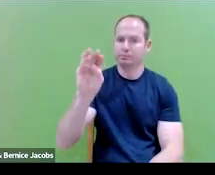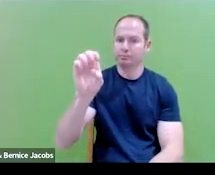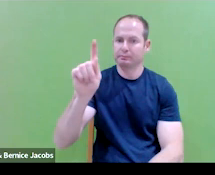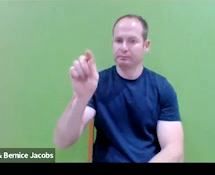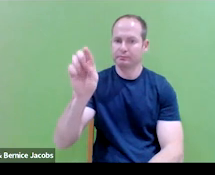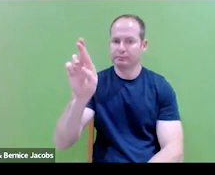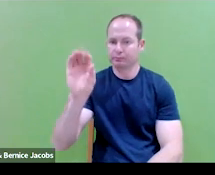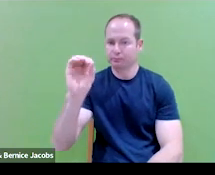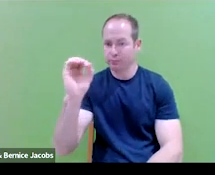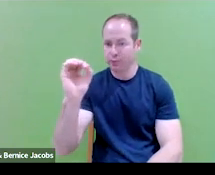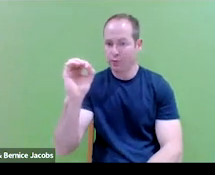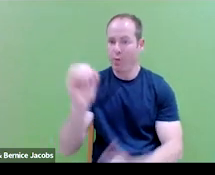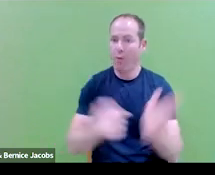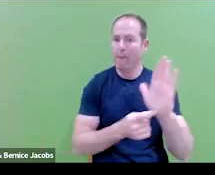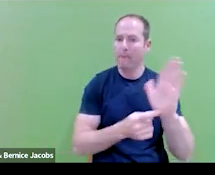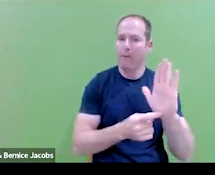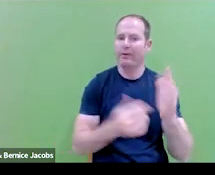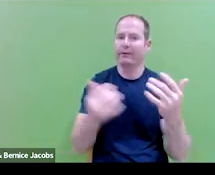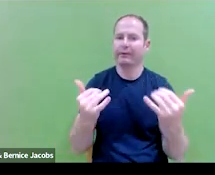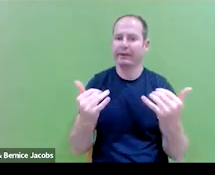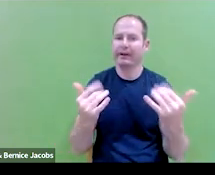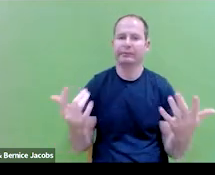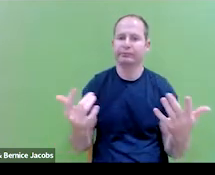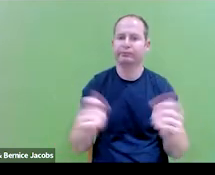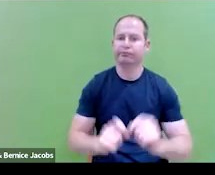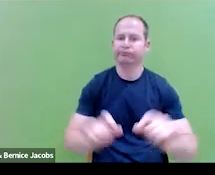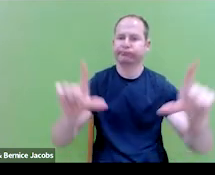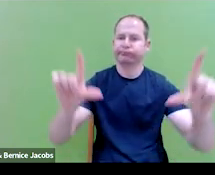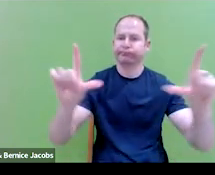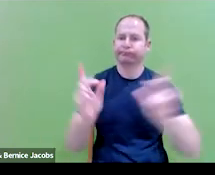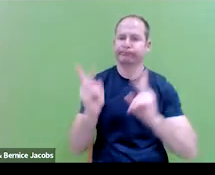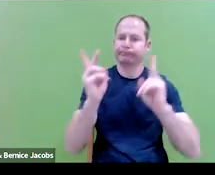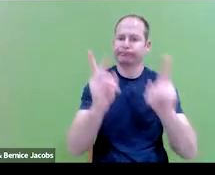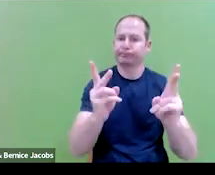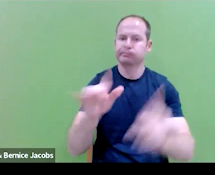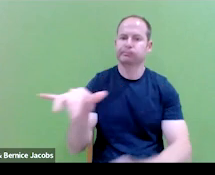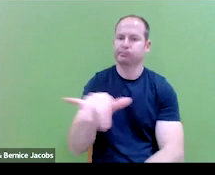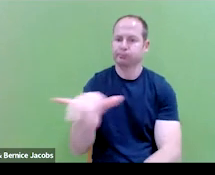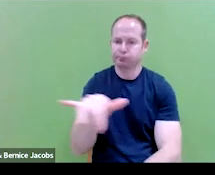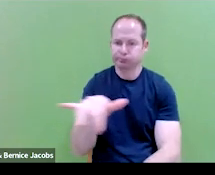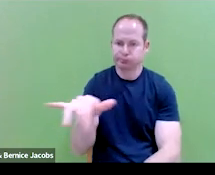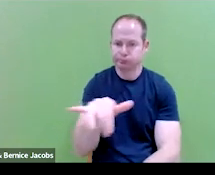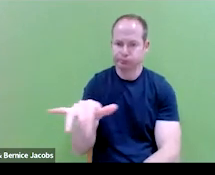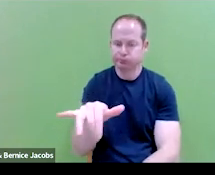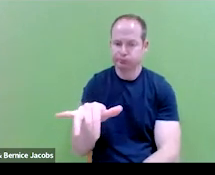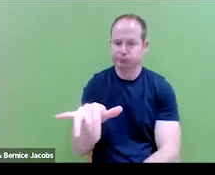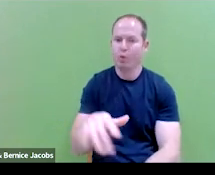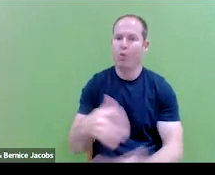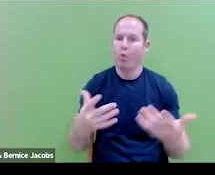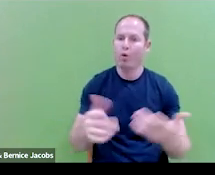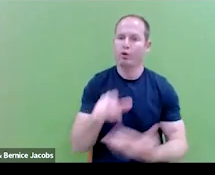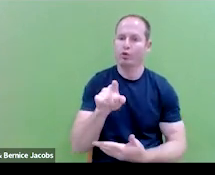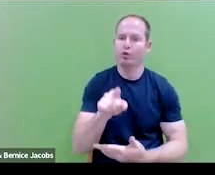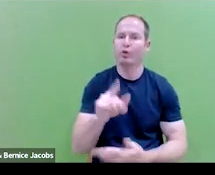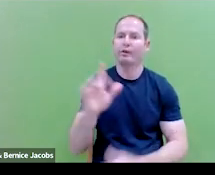initially asked you which cinema are you going to visit predominantly, and then are you a left or right-handed